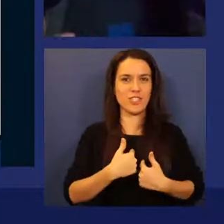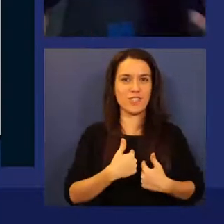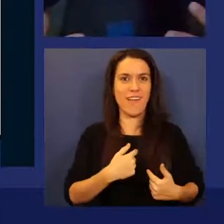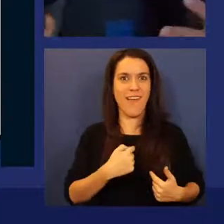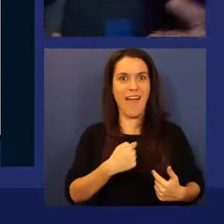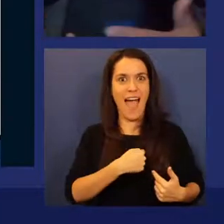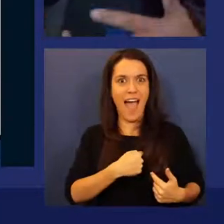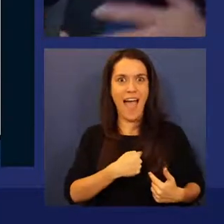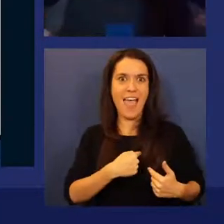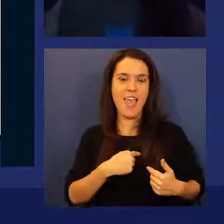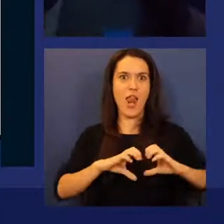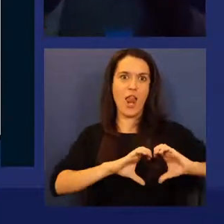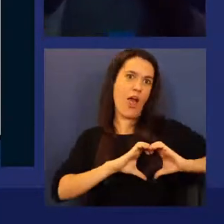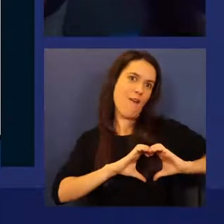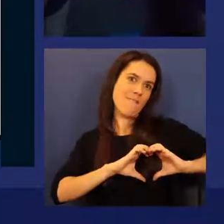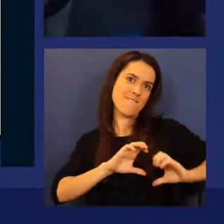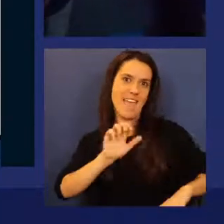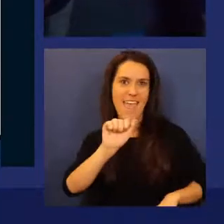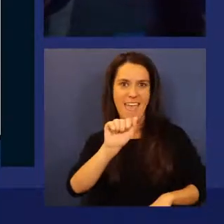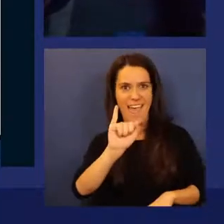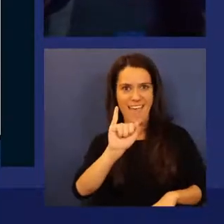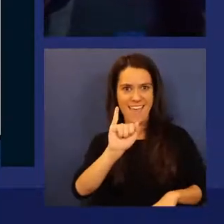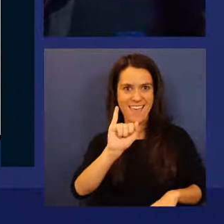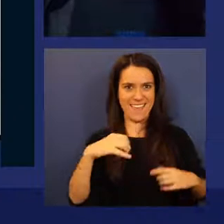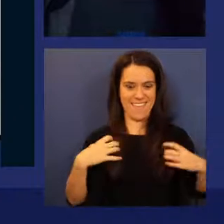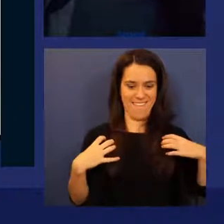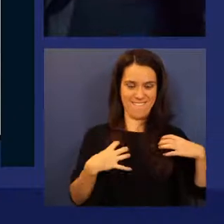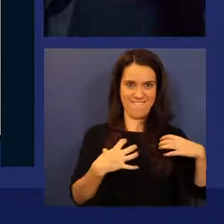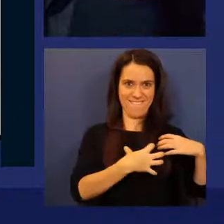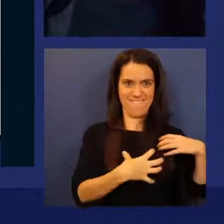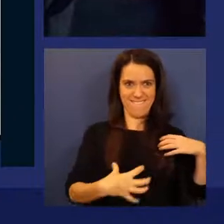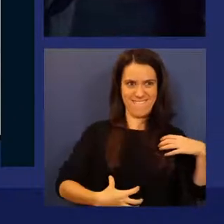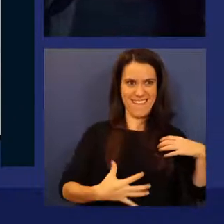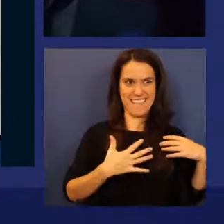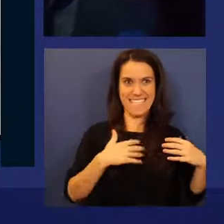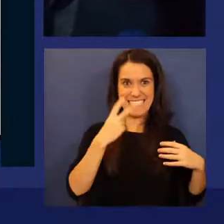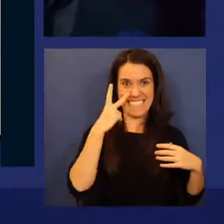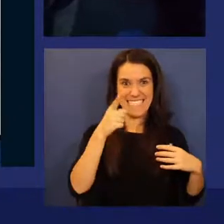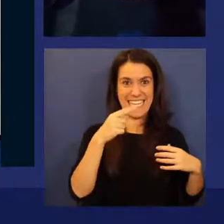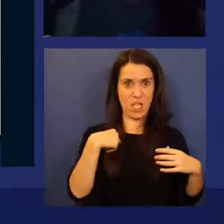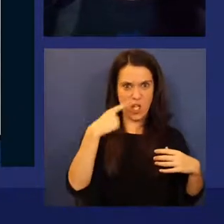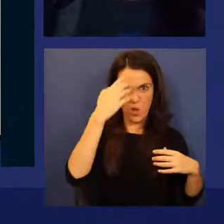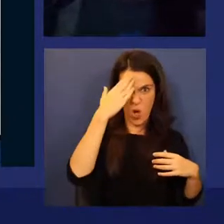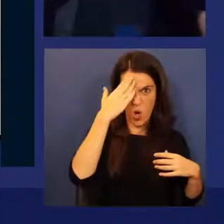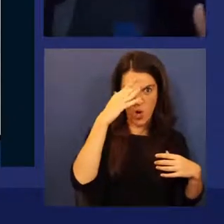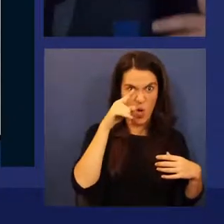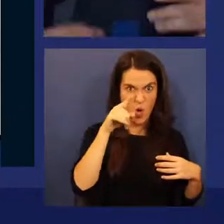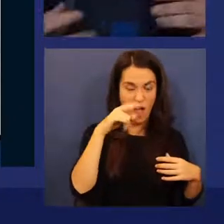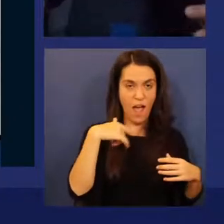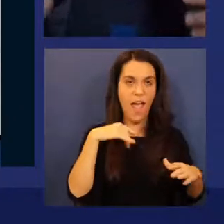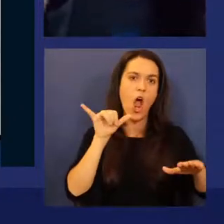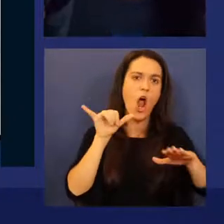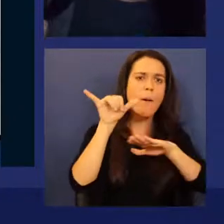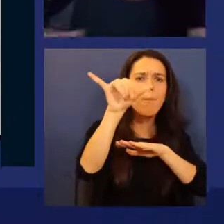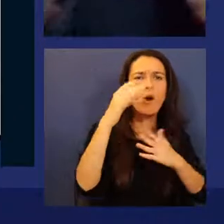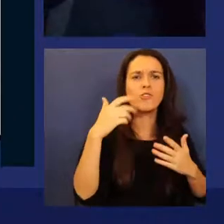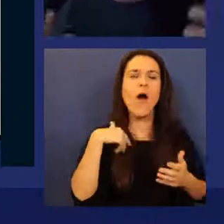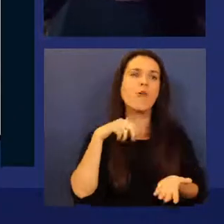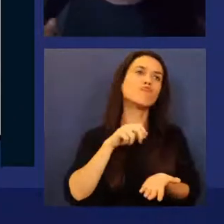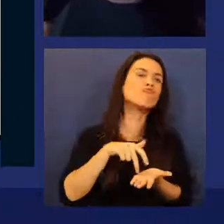would go through the airport, people would be like, that's gonna kill us, right?